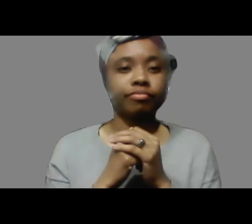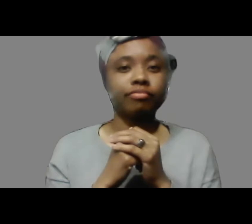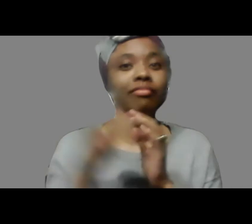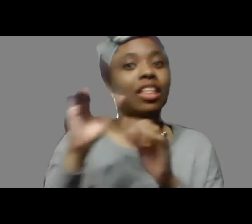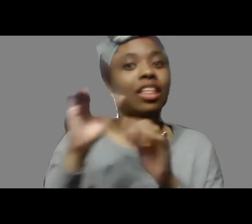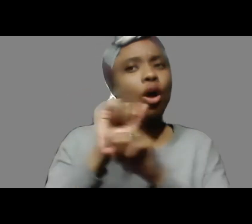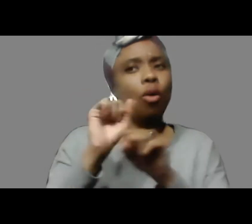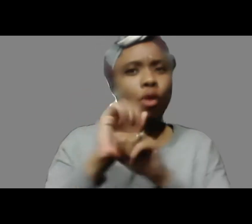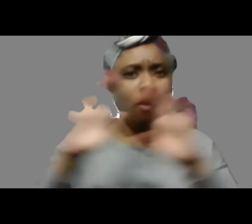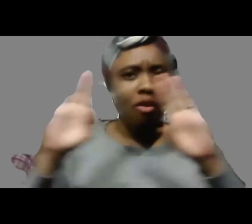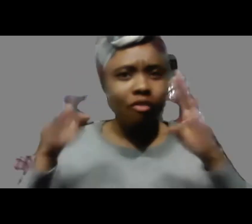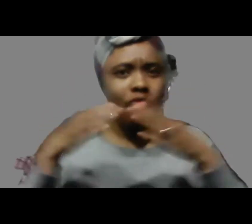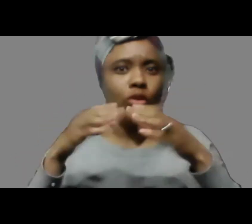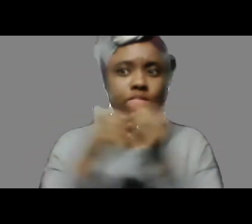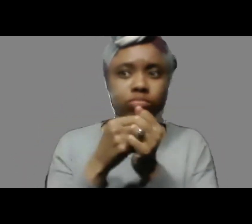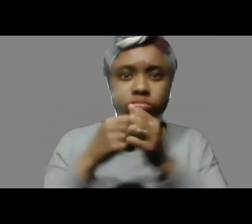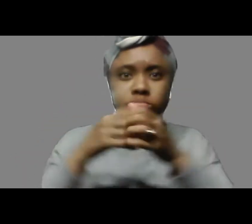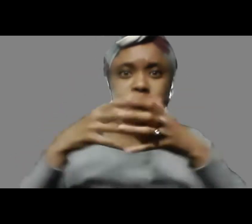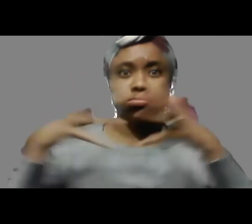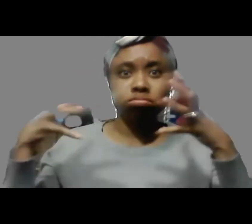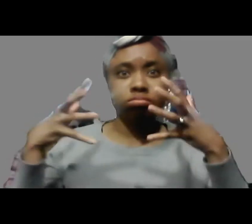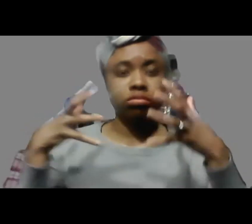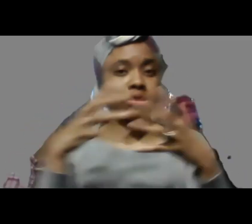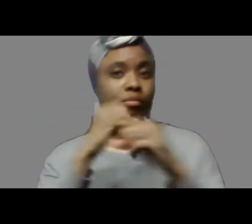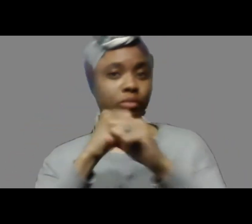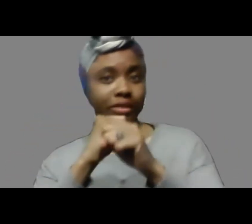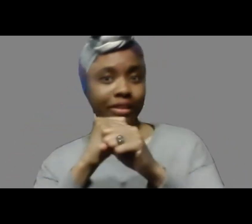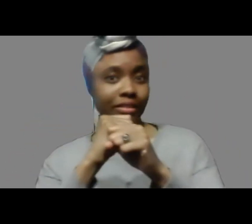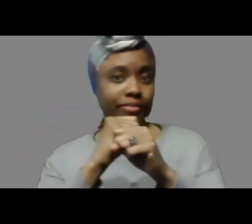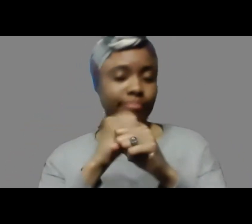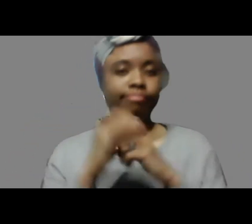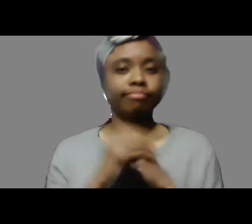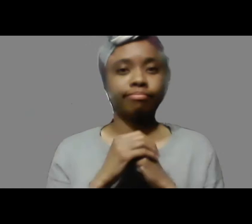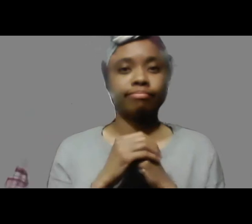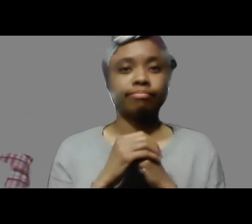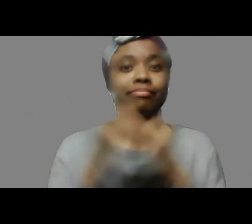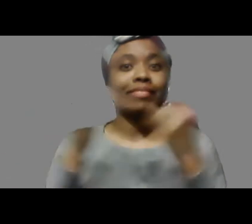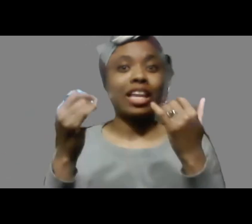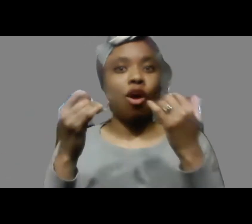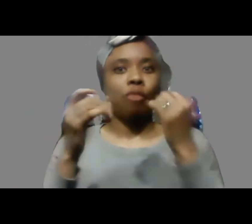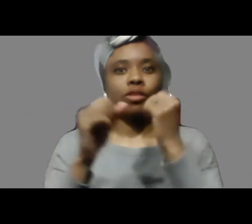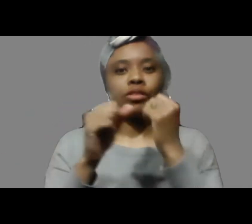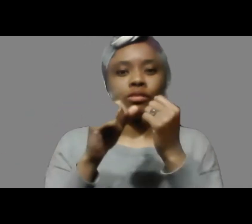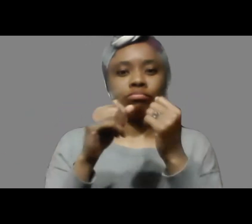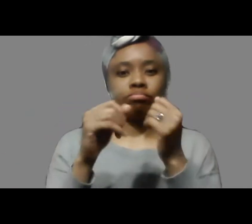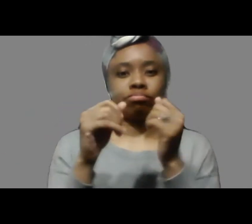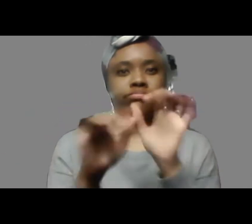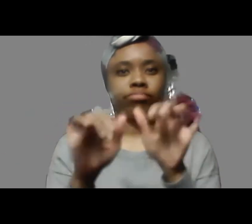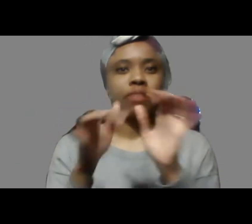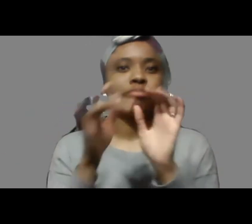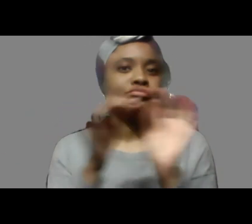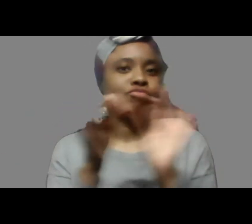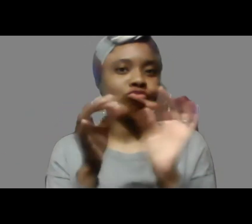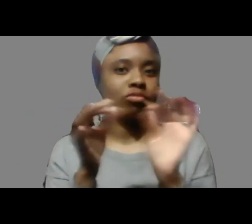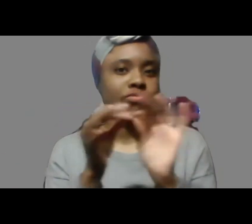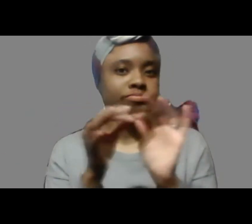could be expanded and could be protected. And so I'm going to post in the chat the place